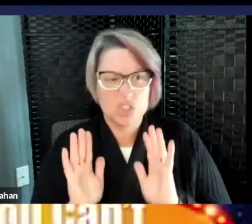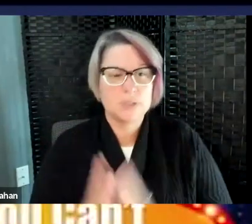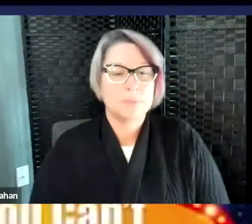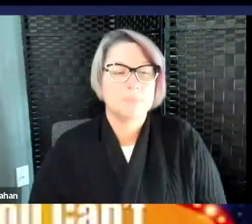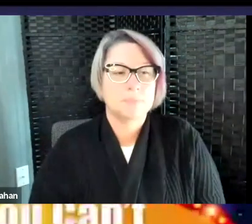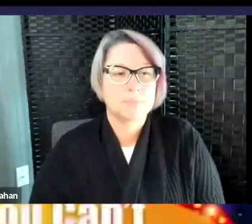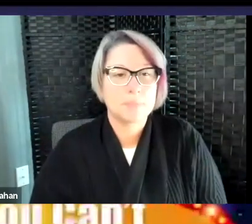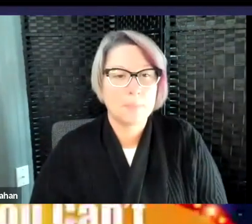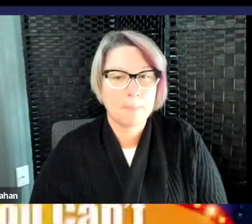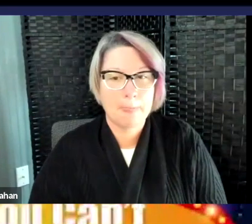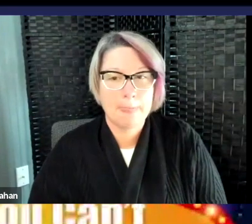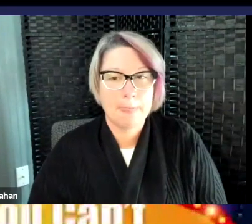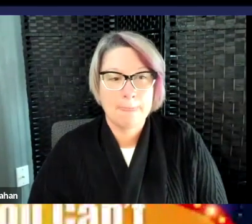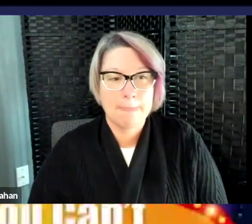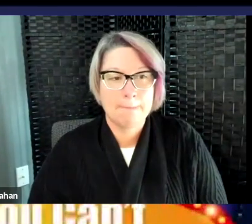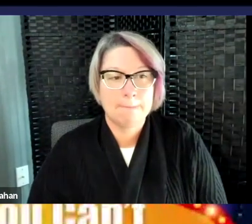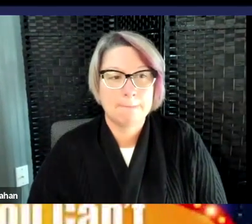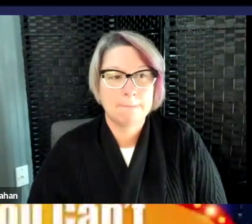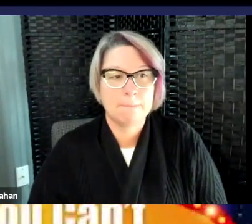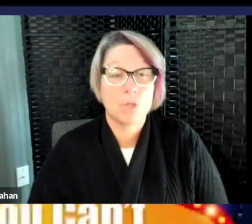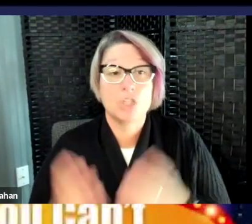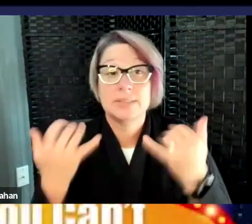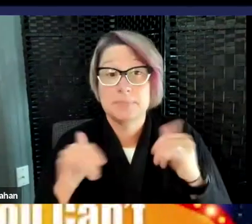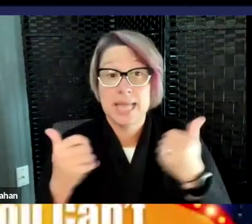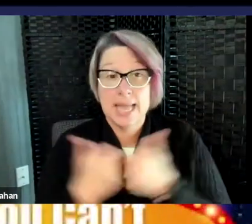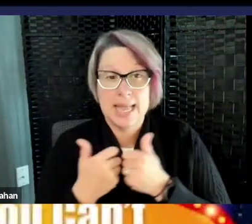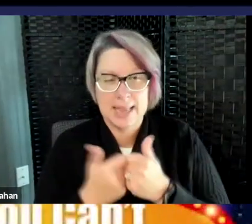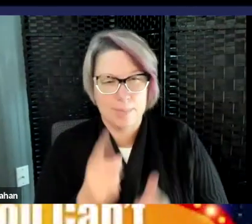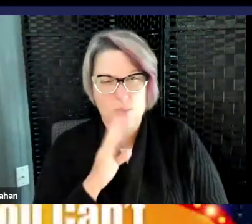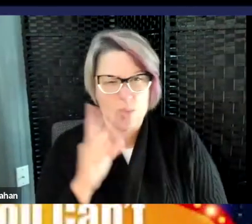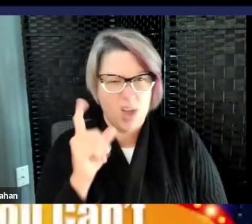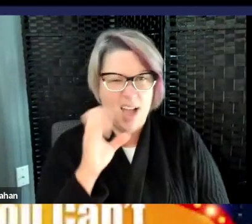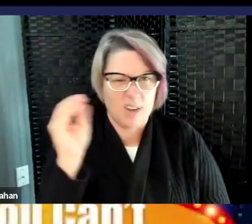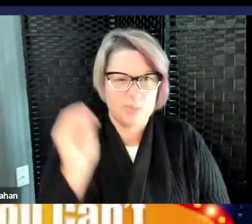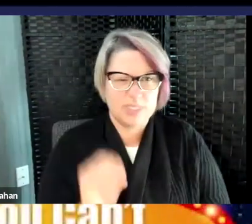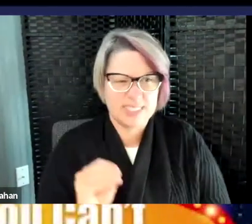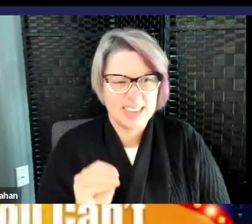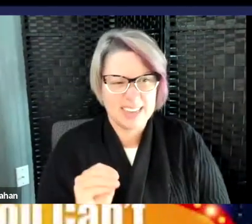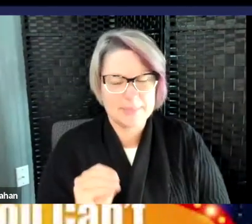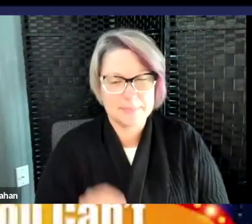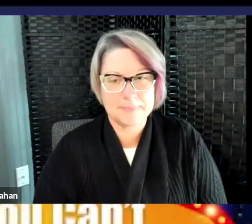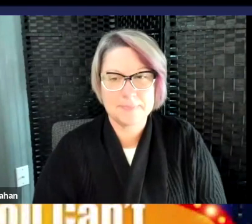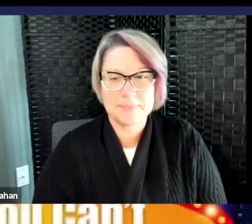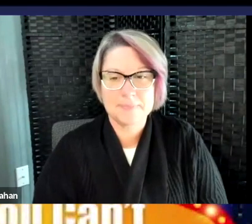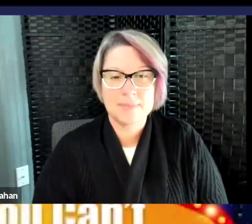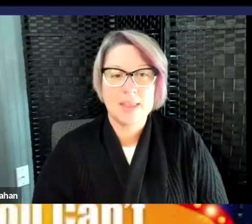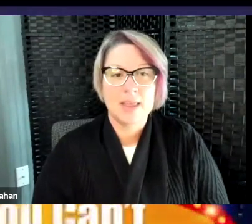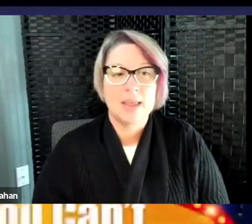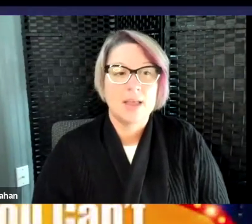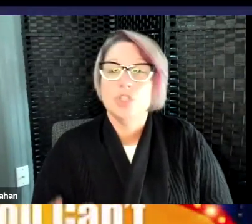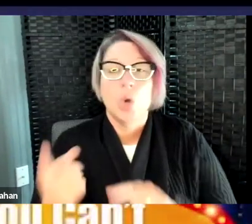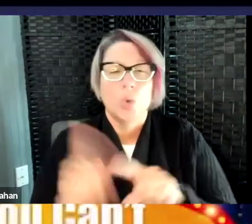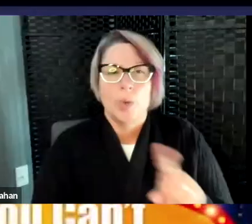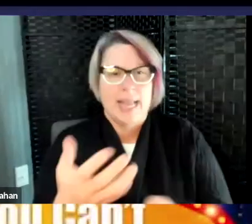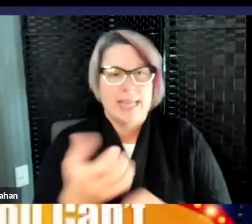Okay, catch my breath. Okay, so let's play a game. You guys are going to get 100% of this, I think, although it's kind of tricky. So you can't take it back. So I'm